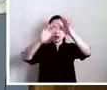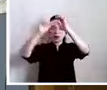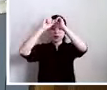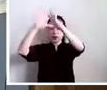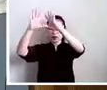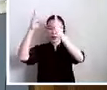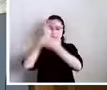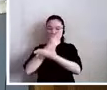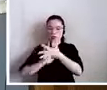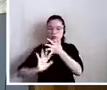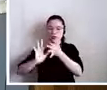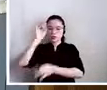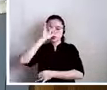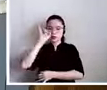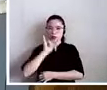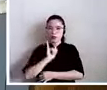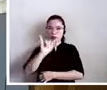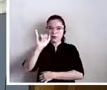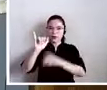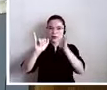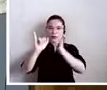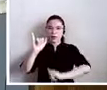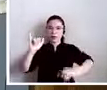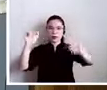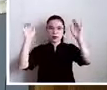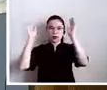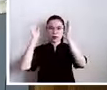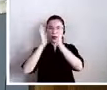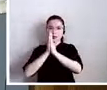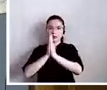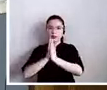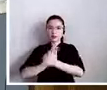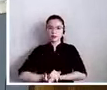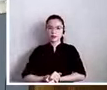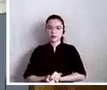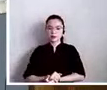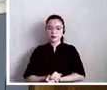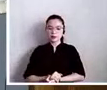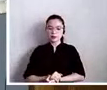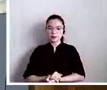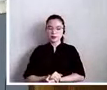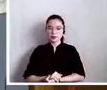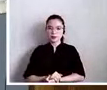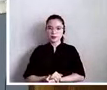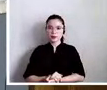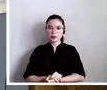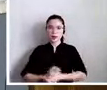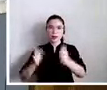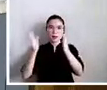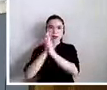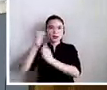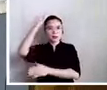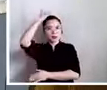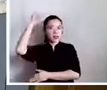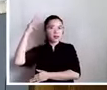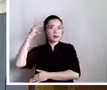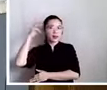Holy Spirit forever and ever. Amen. Prayer to Saint Michael the